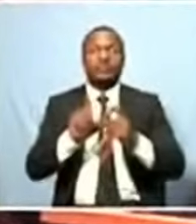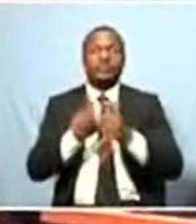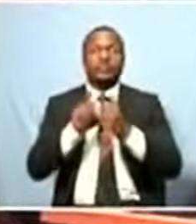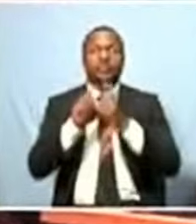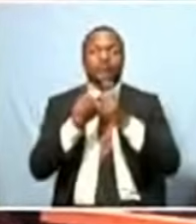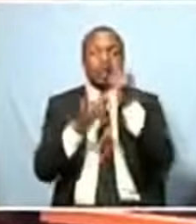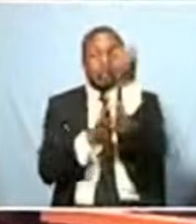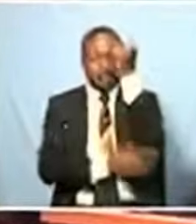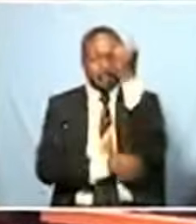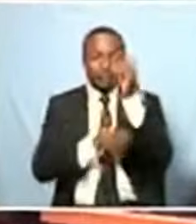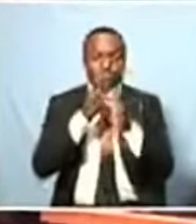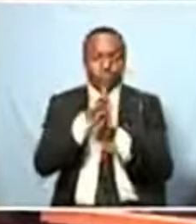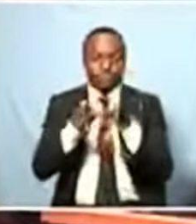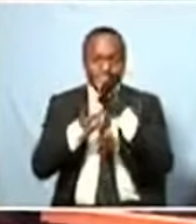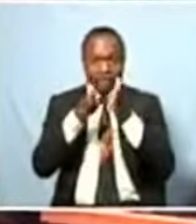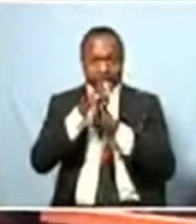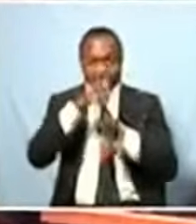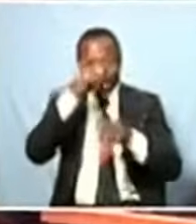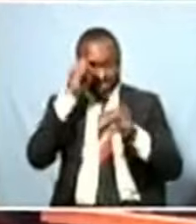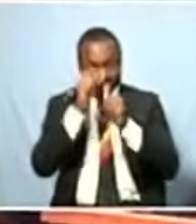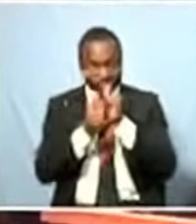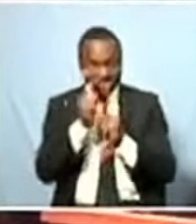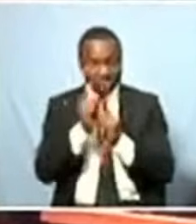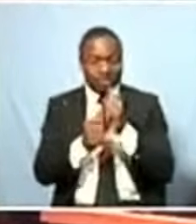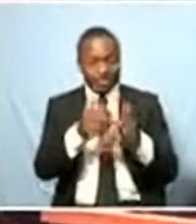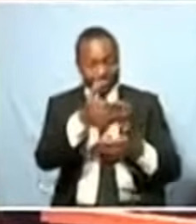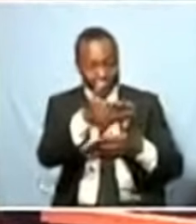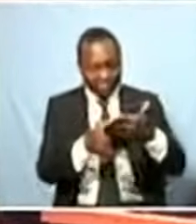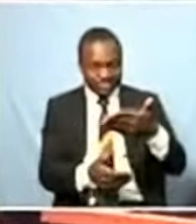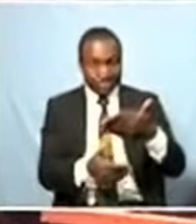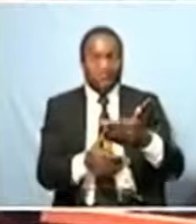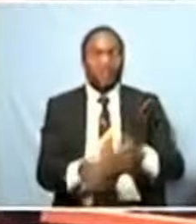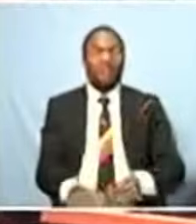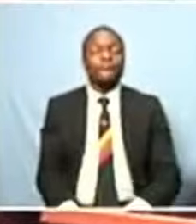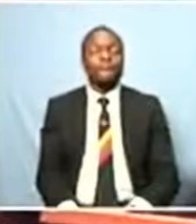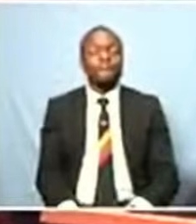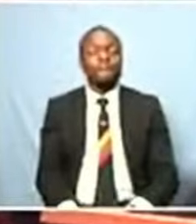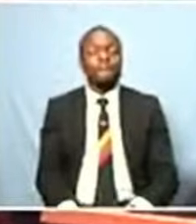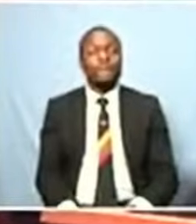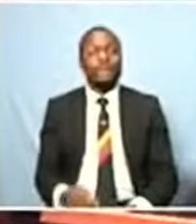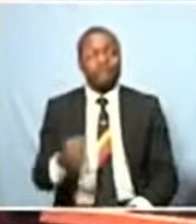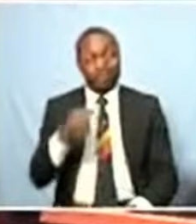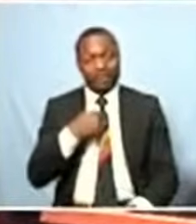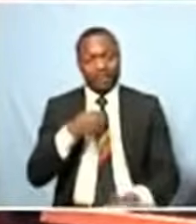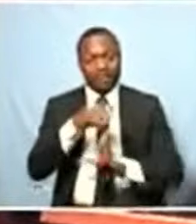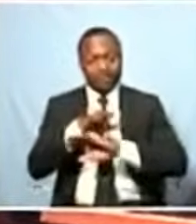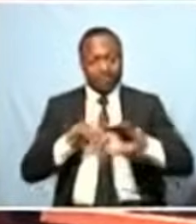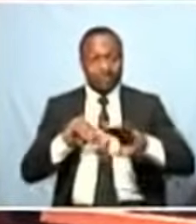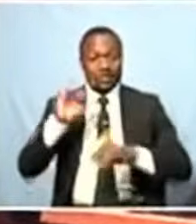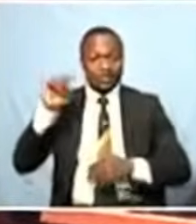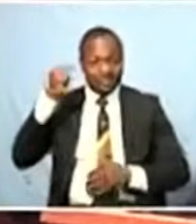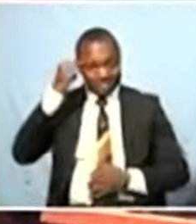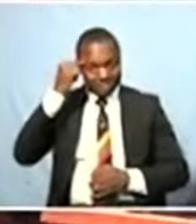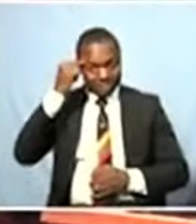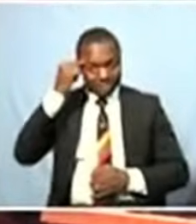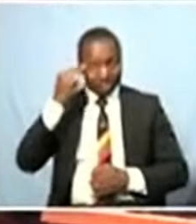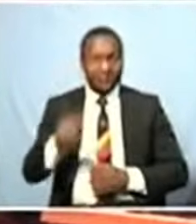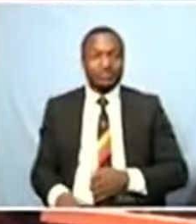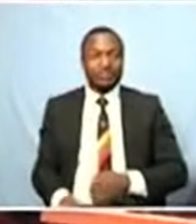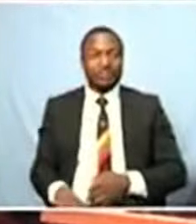infrastructure. In view of the aforementioned, I humbly call upon the government to